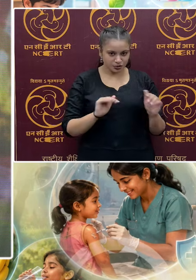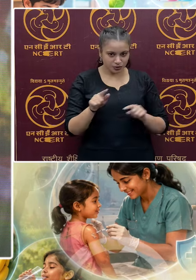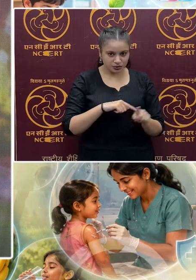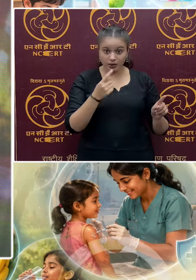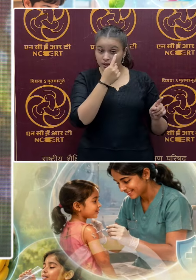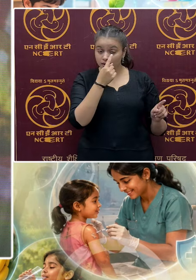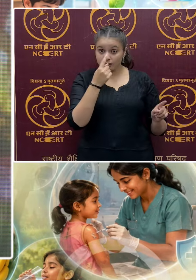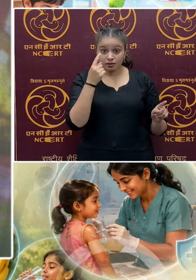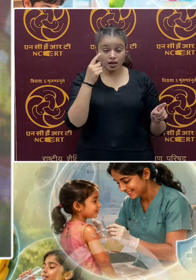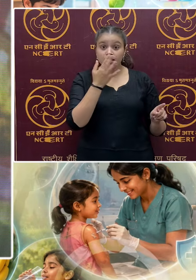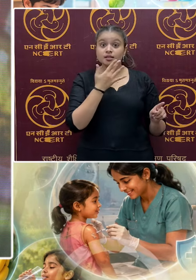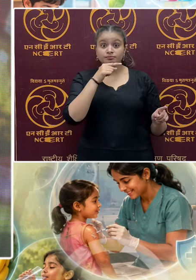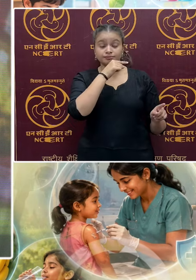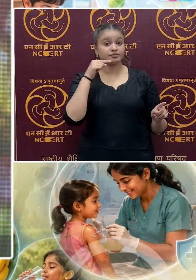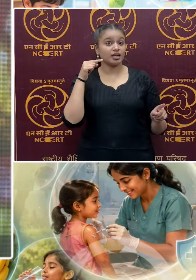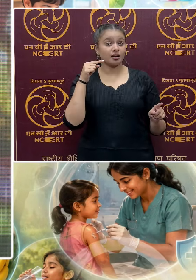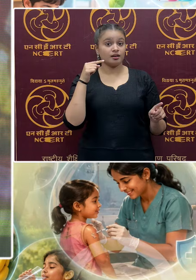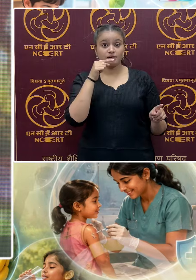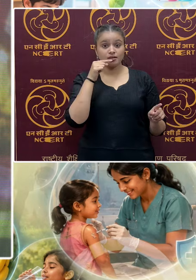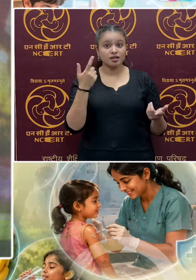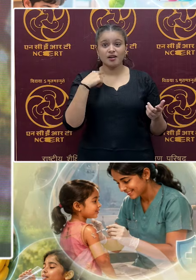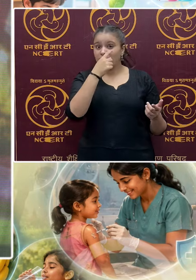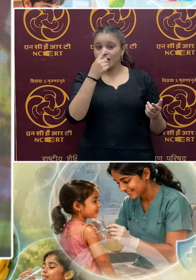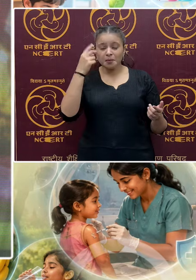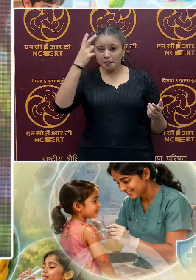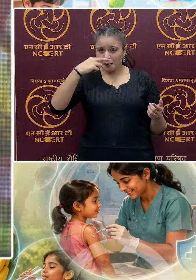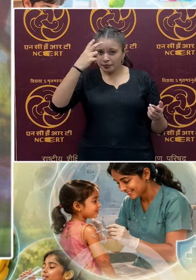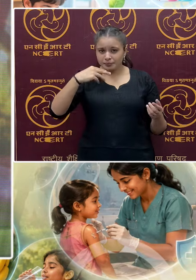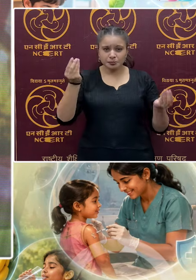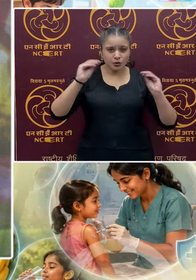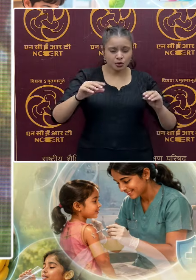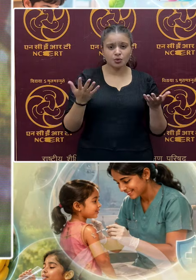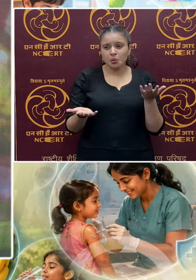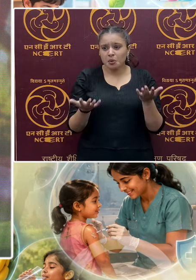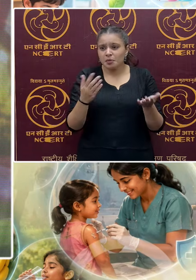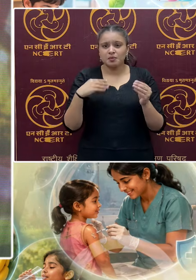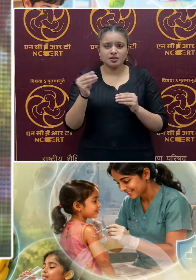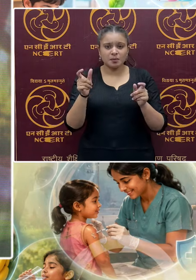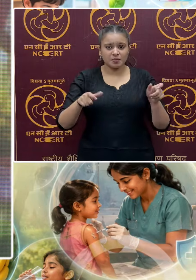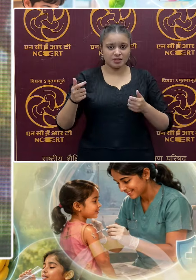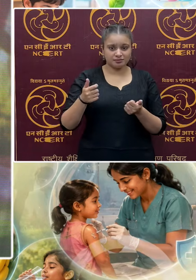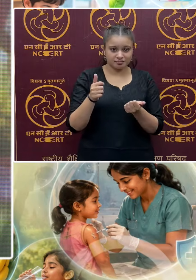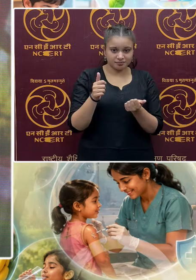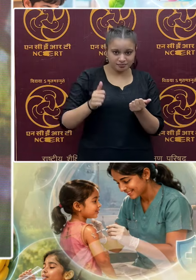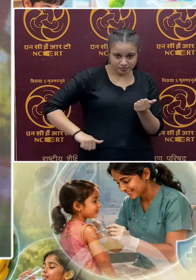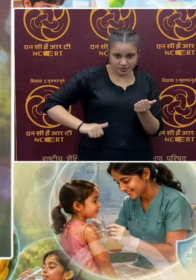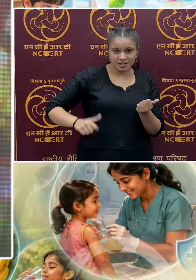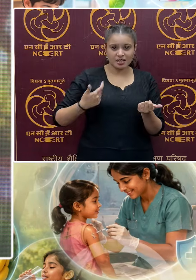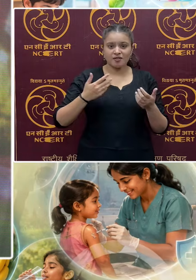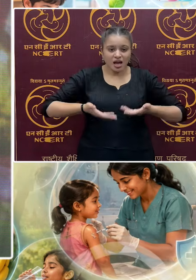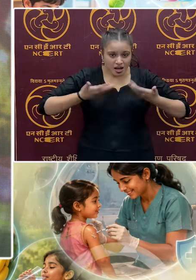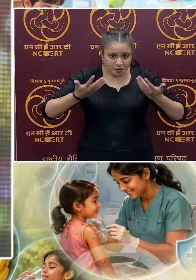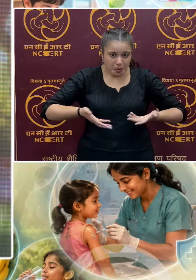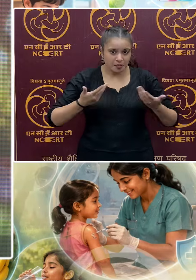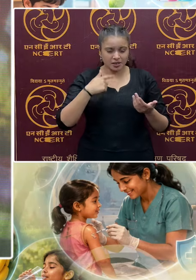red eyes, watery eyes, and then there might be somebody having loose motion vomiting. These are